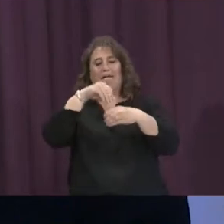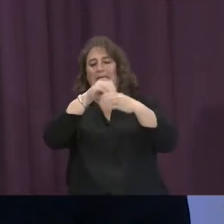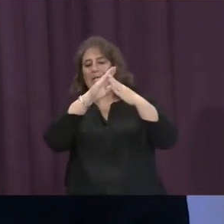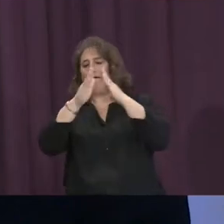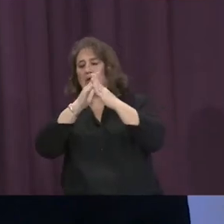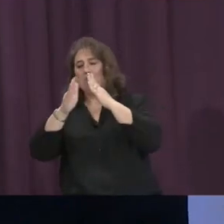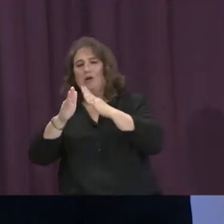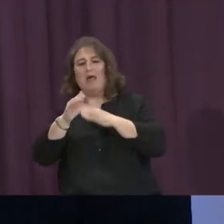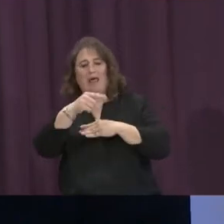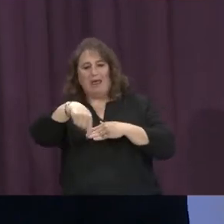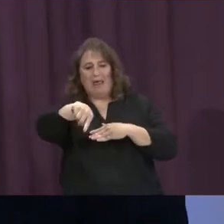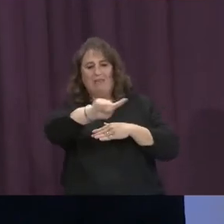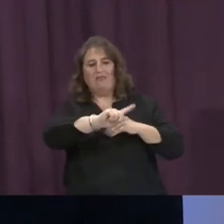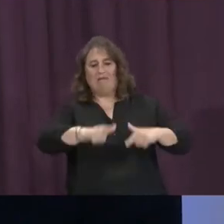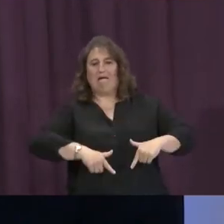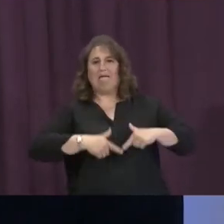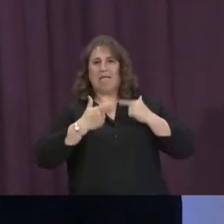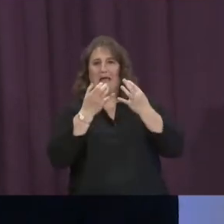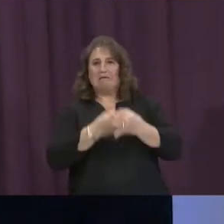Yeah.